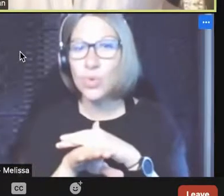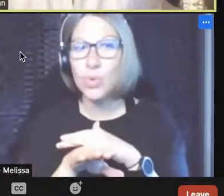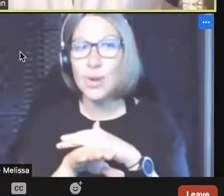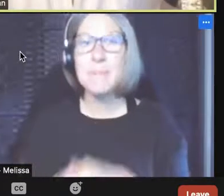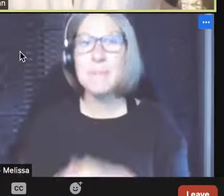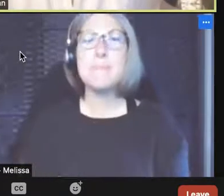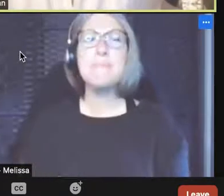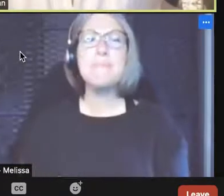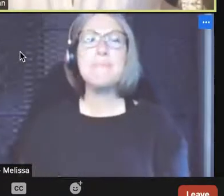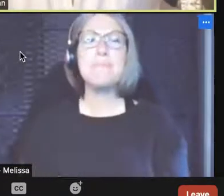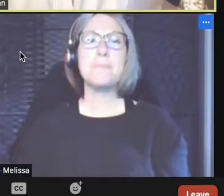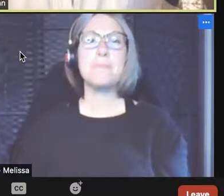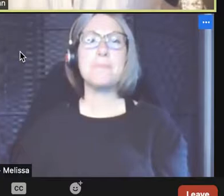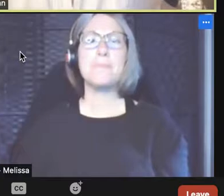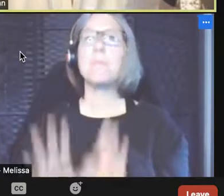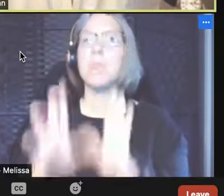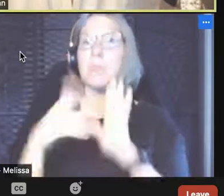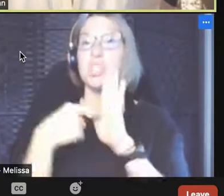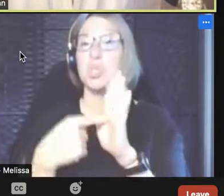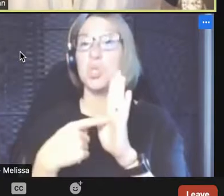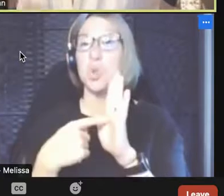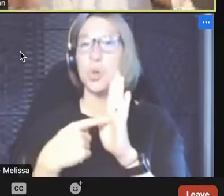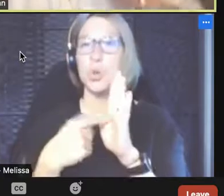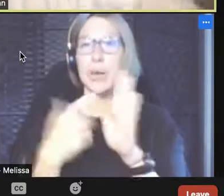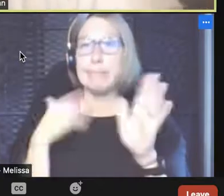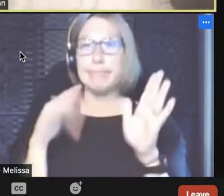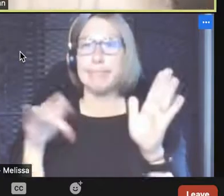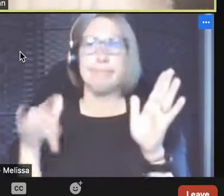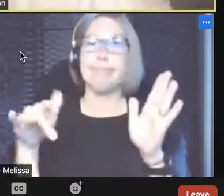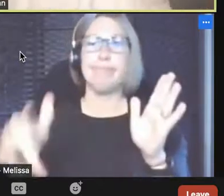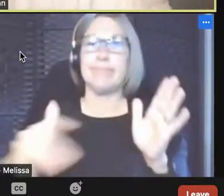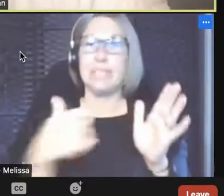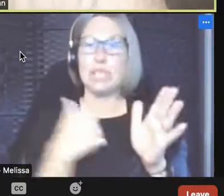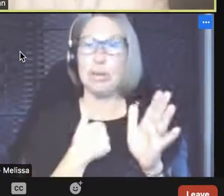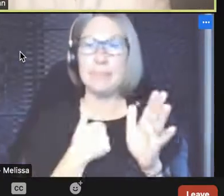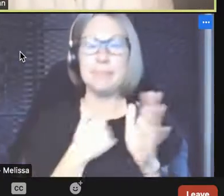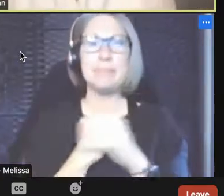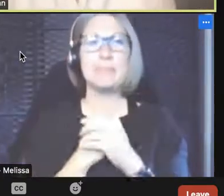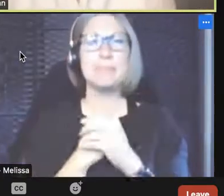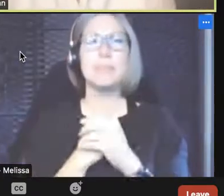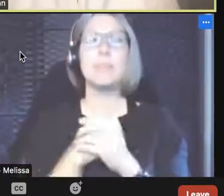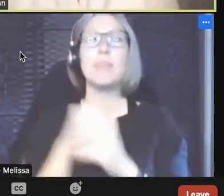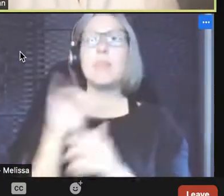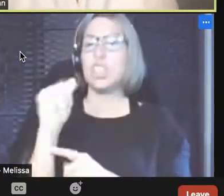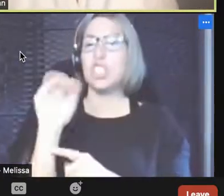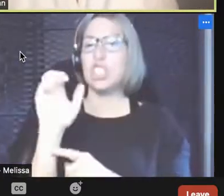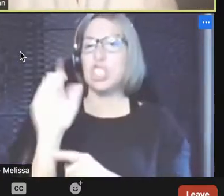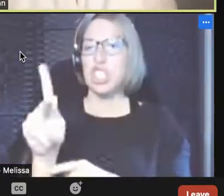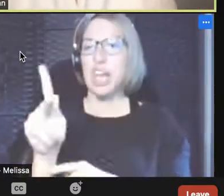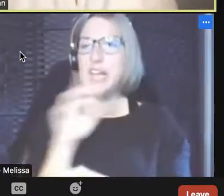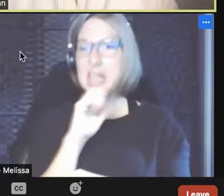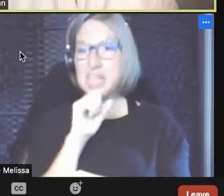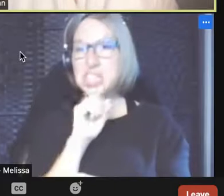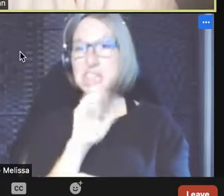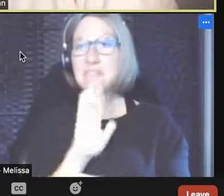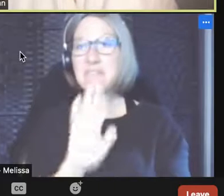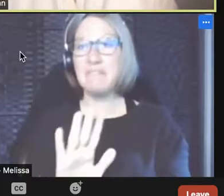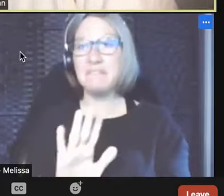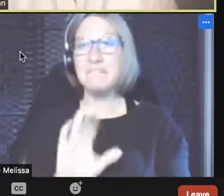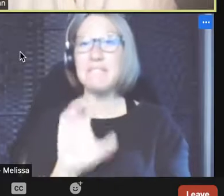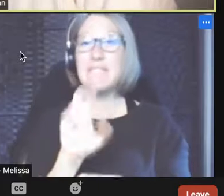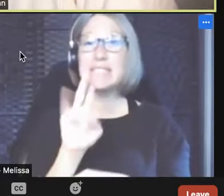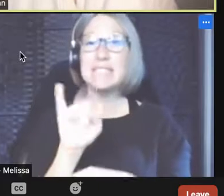Okay, so let me show you an example. I'm sorry, this keeps getting stuck. All right, so let's look at Jack. He's 5 years old. His CVI range score is